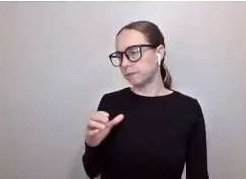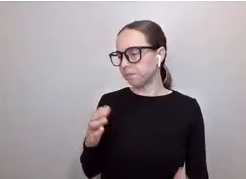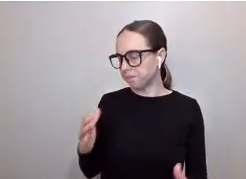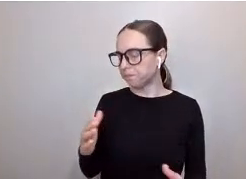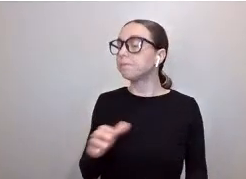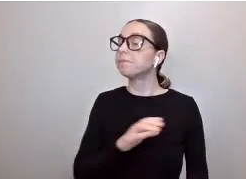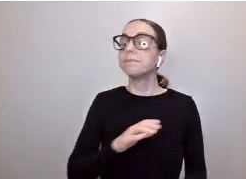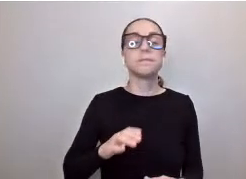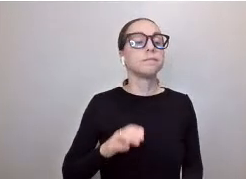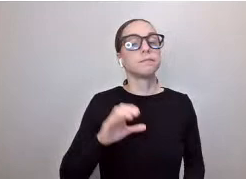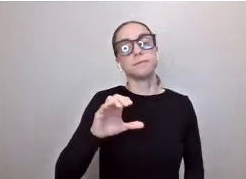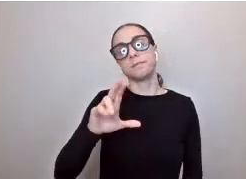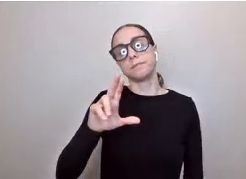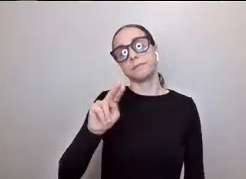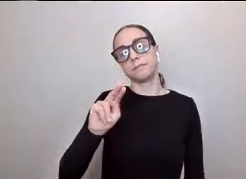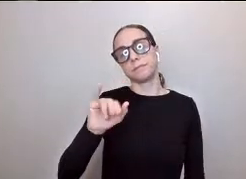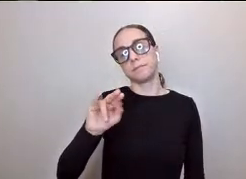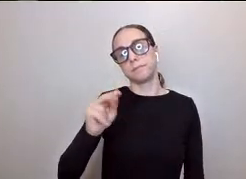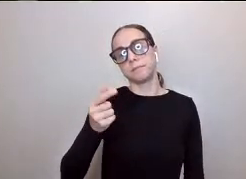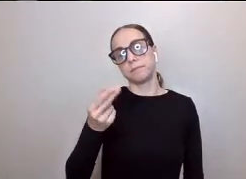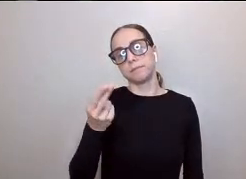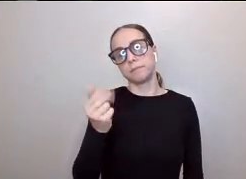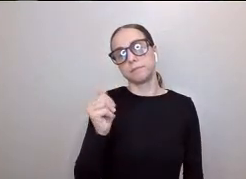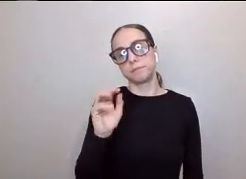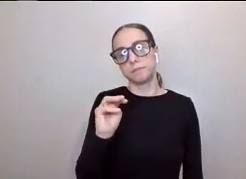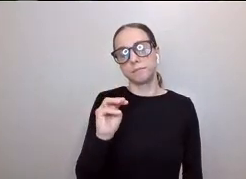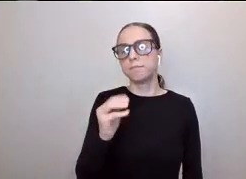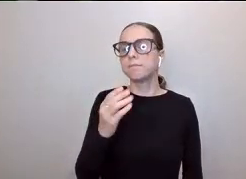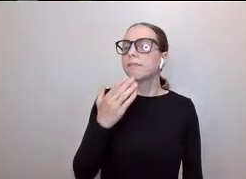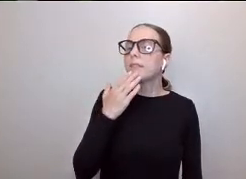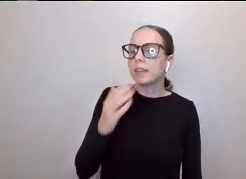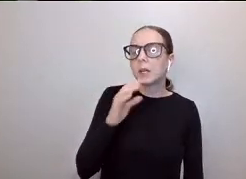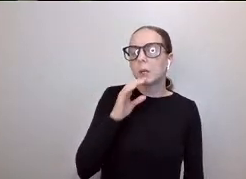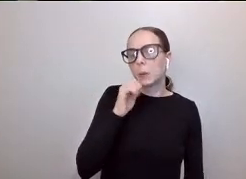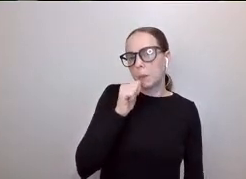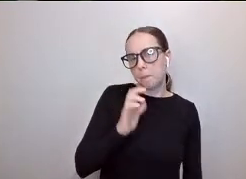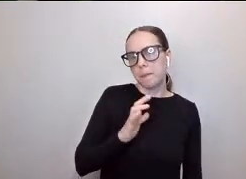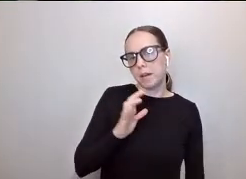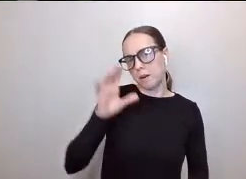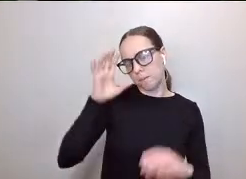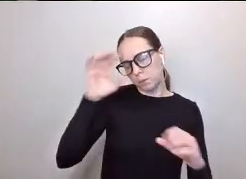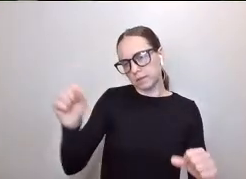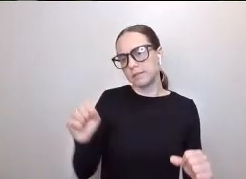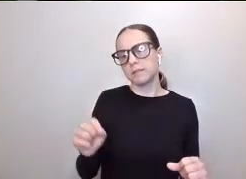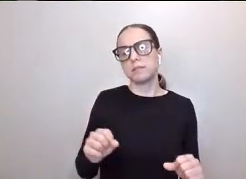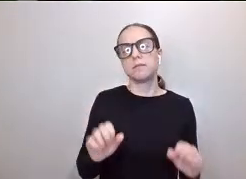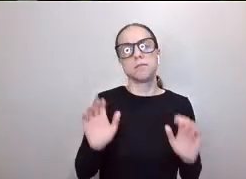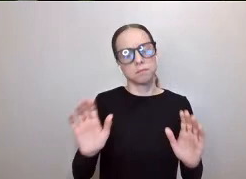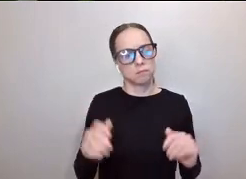Thank you, Madam President. You know, I'll just start off with saying